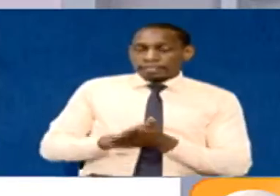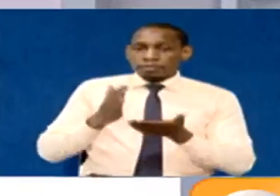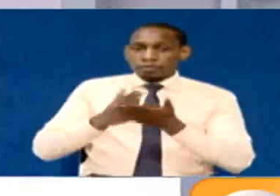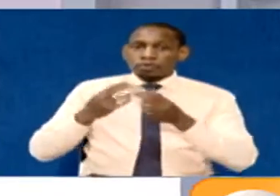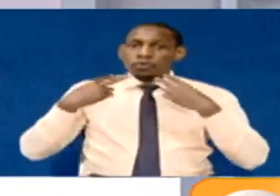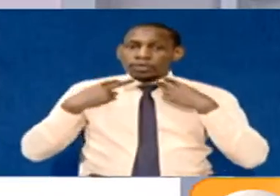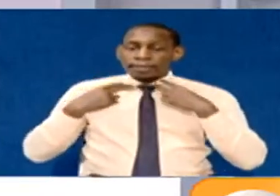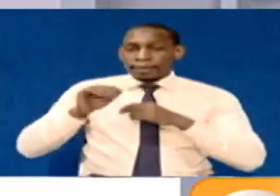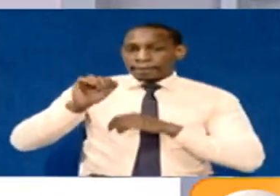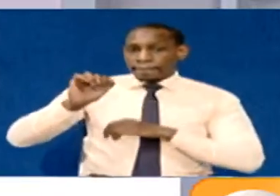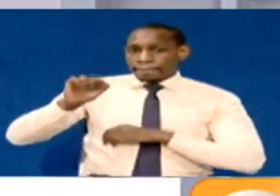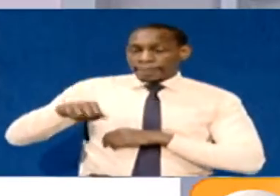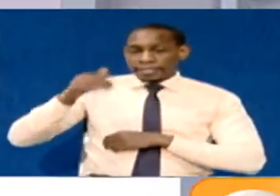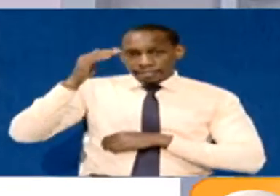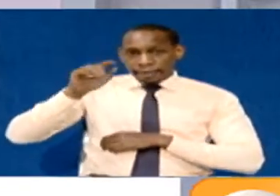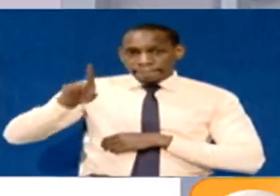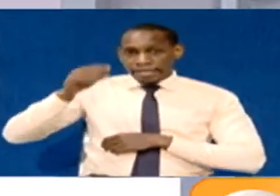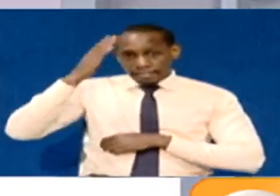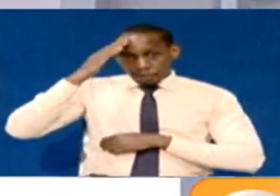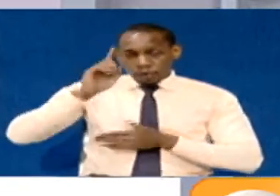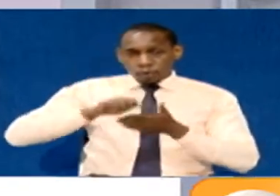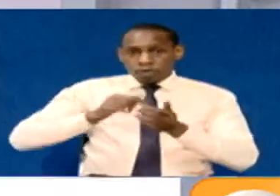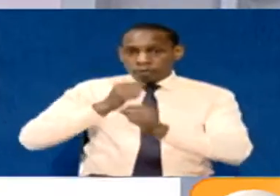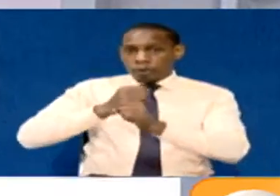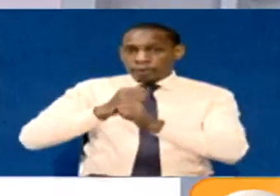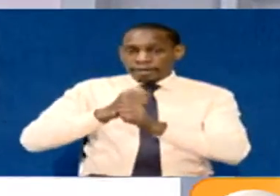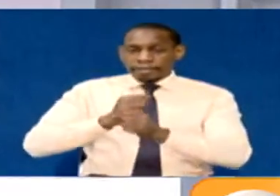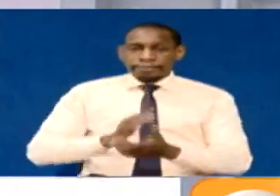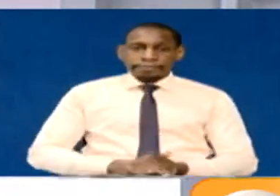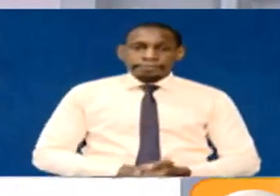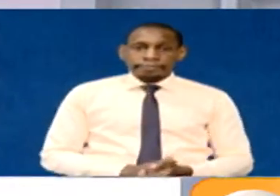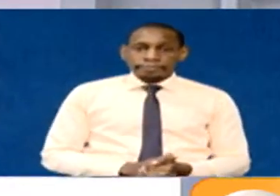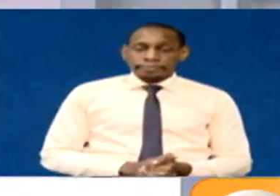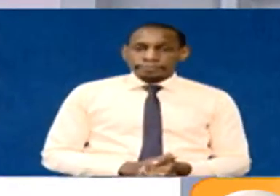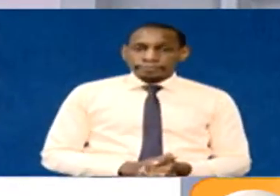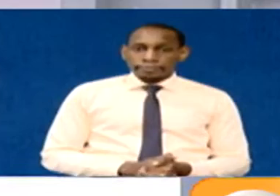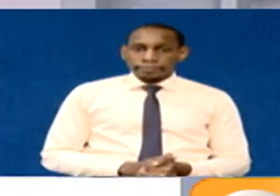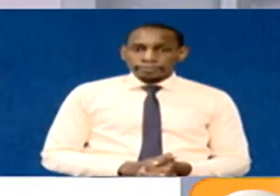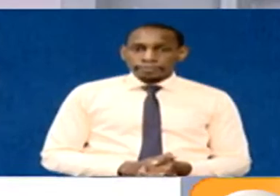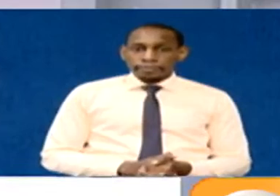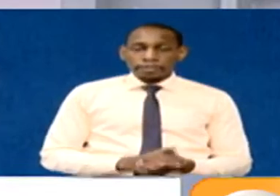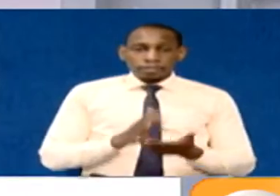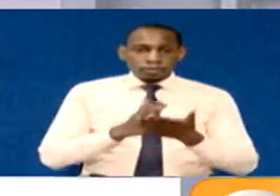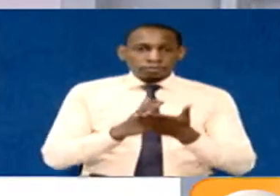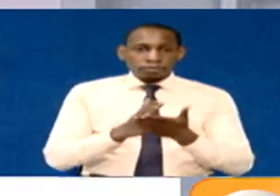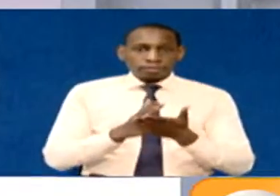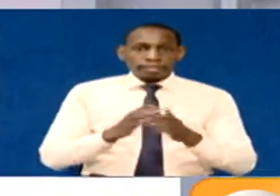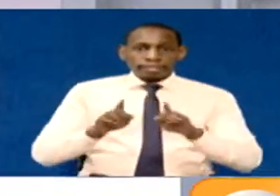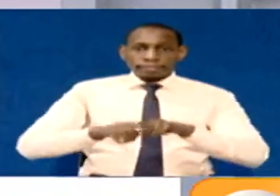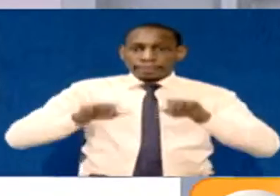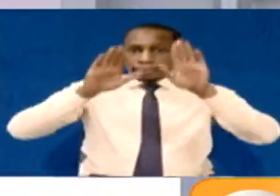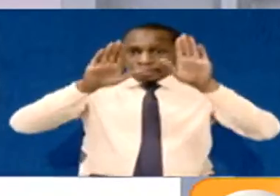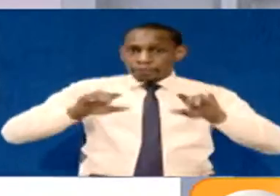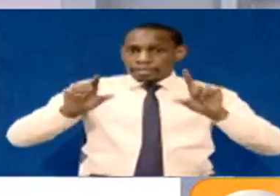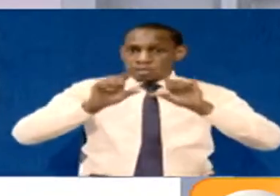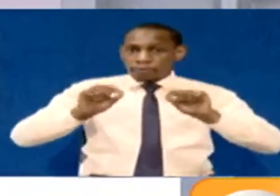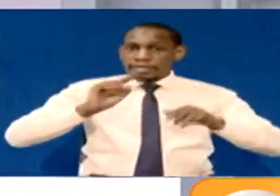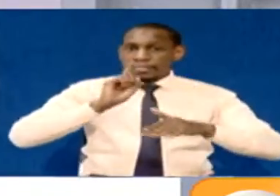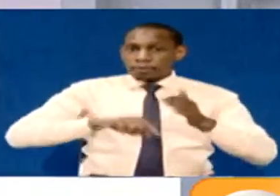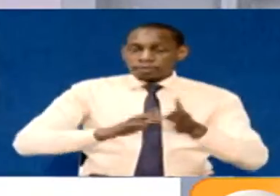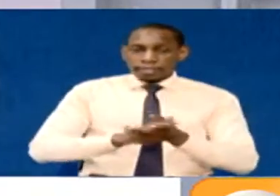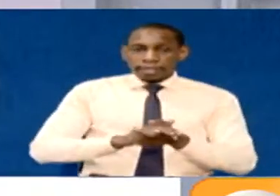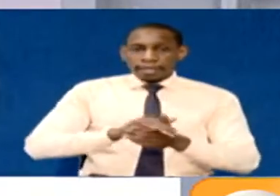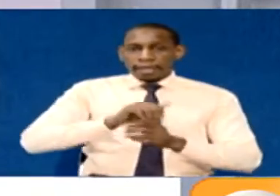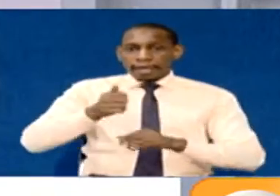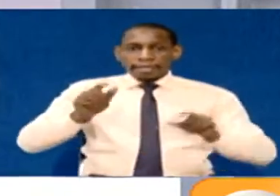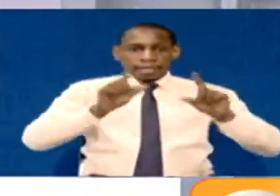where she has to figure out what her tactics will be. It is easier for, you know, previous chief justices. And I think it's also important to mention that there have been others